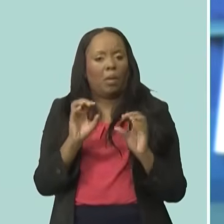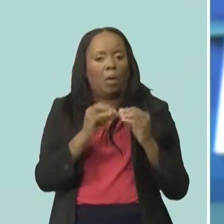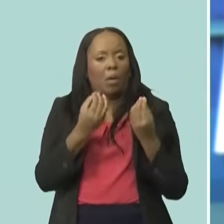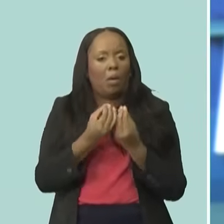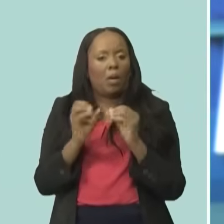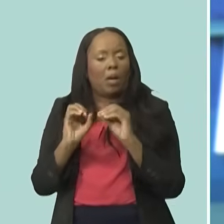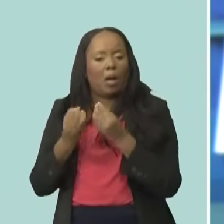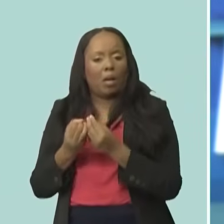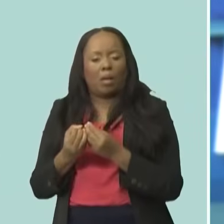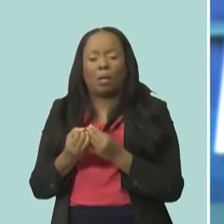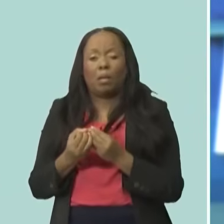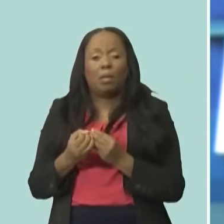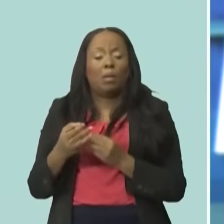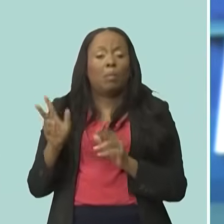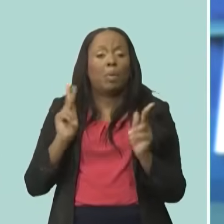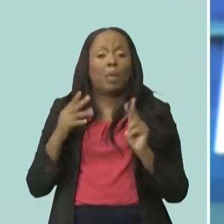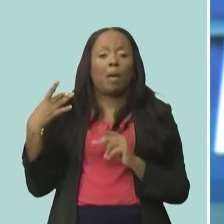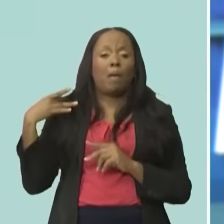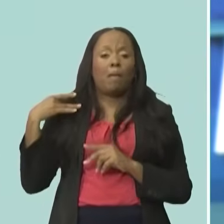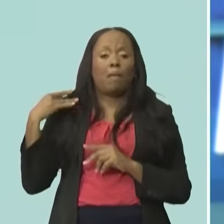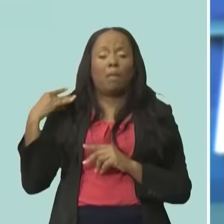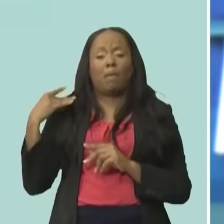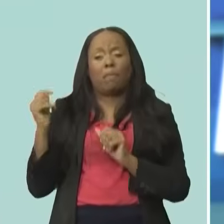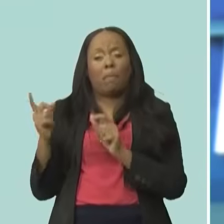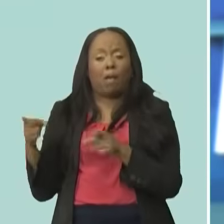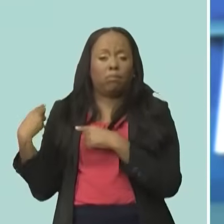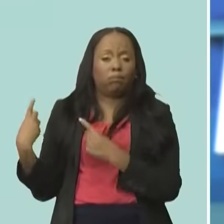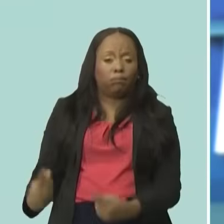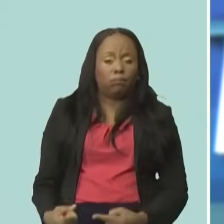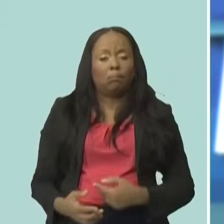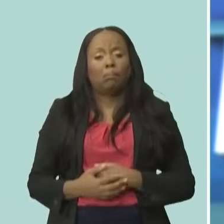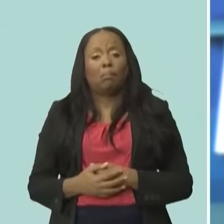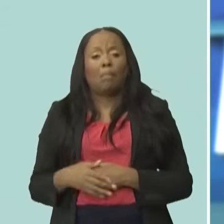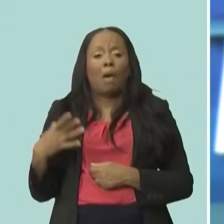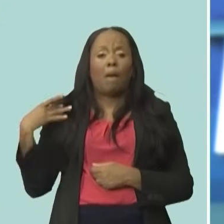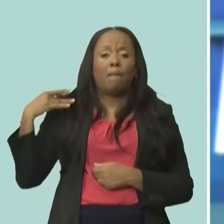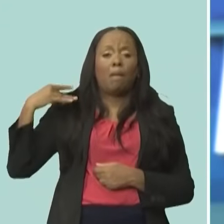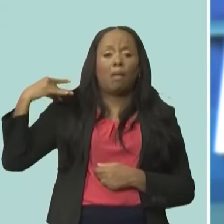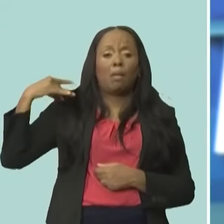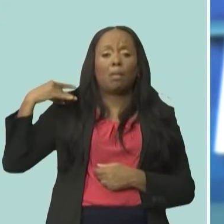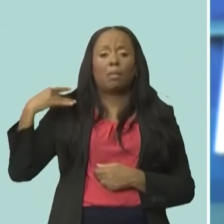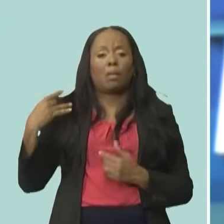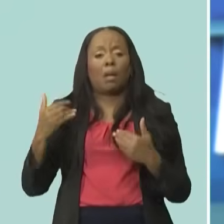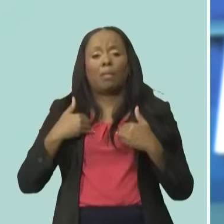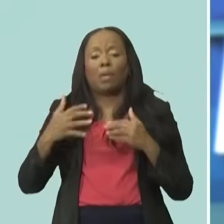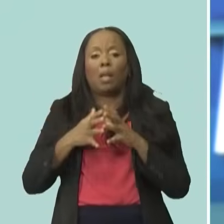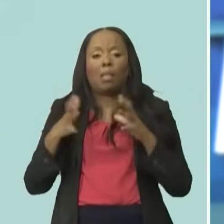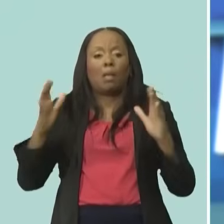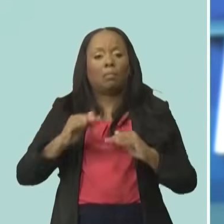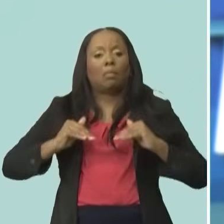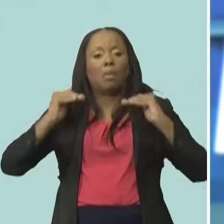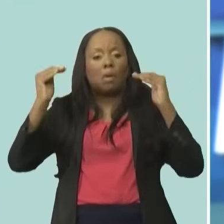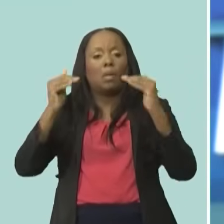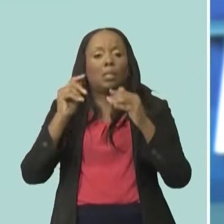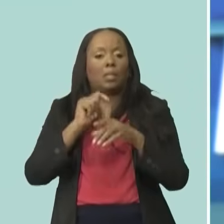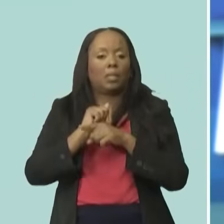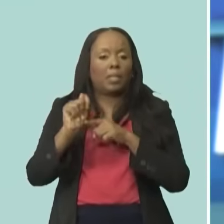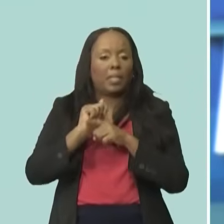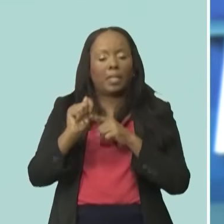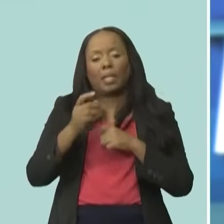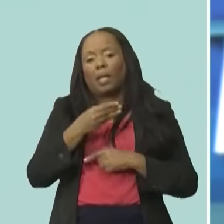committed, long-standing volunteers. He says volunteers with the DEOs are exposed to high levels of training and many